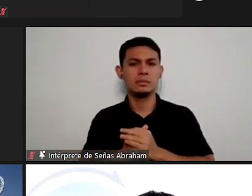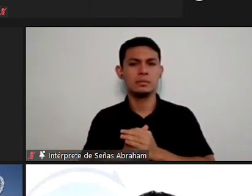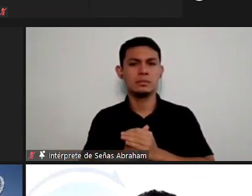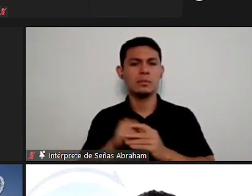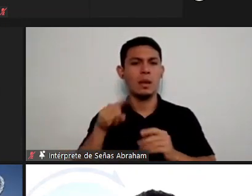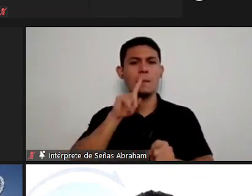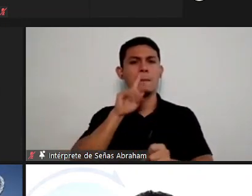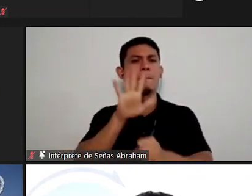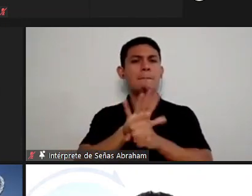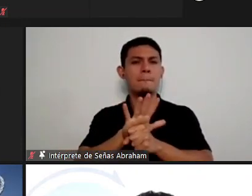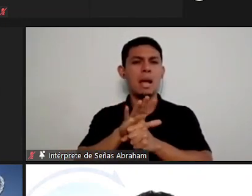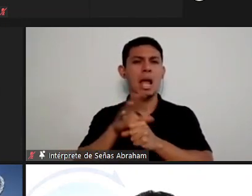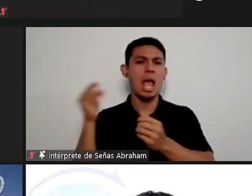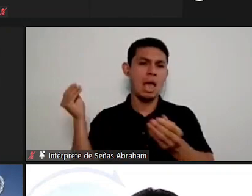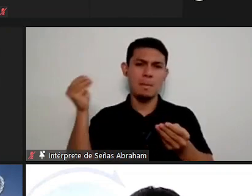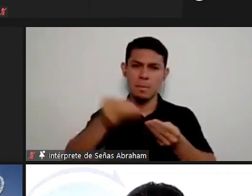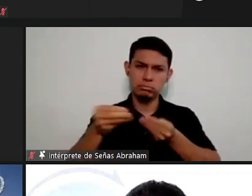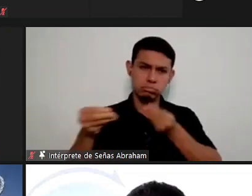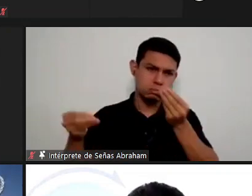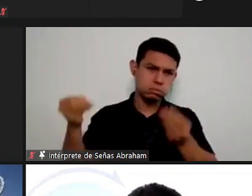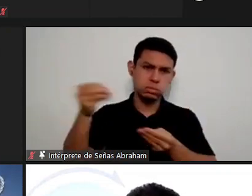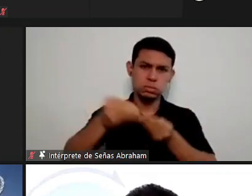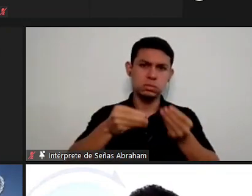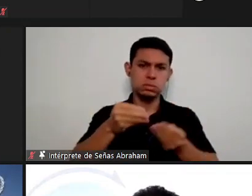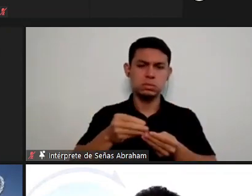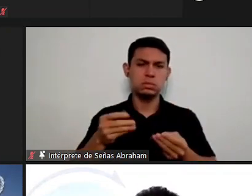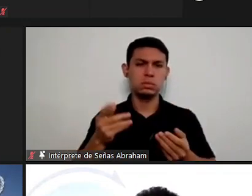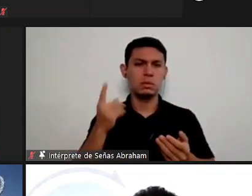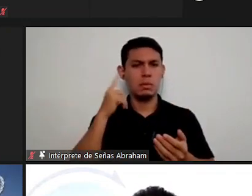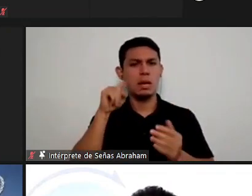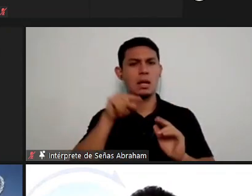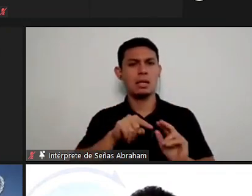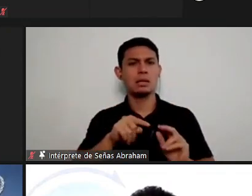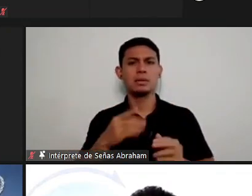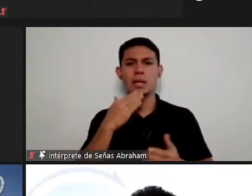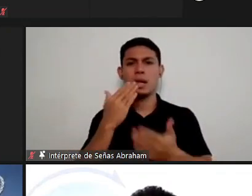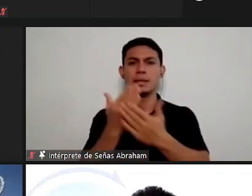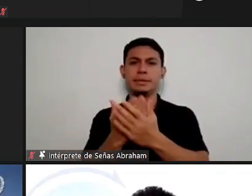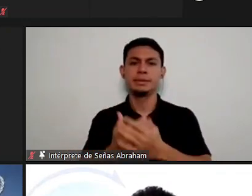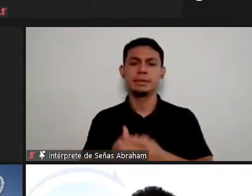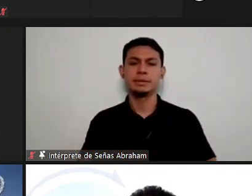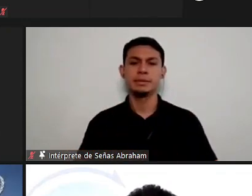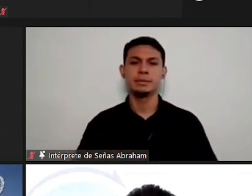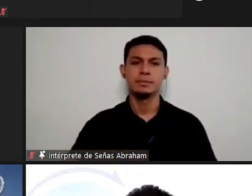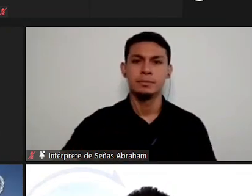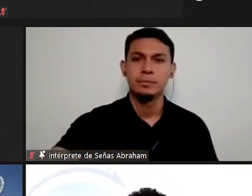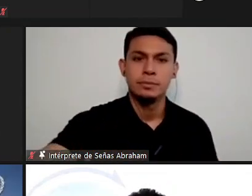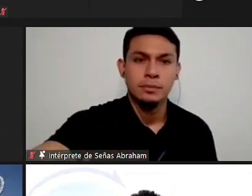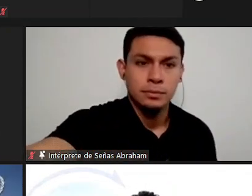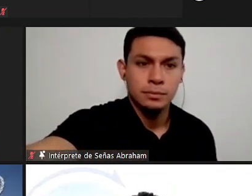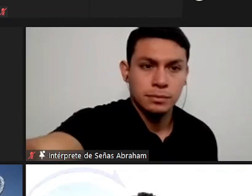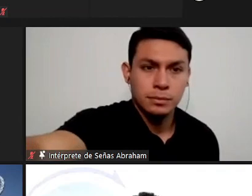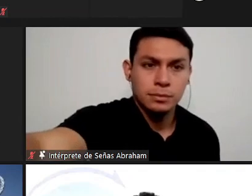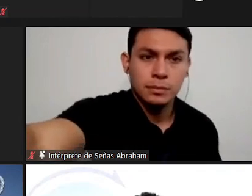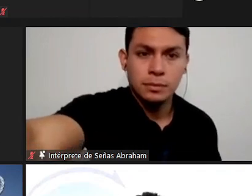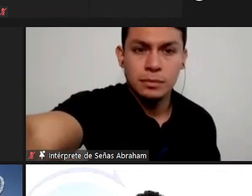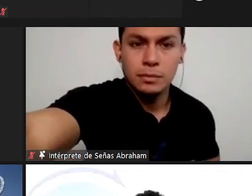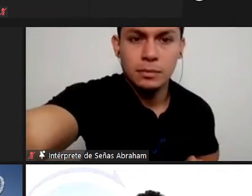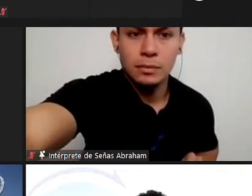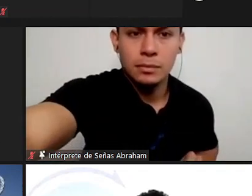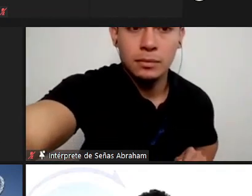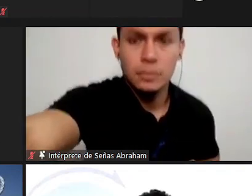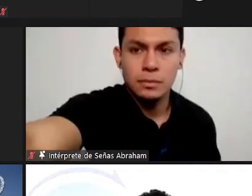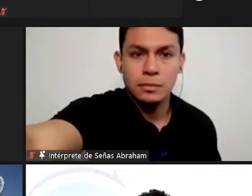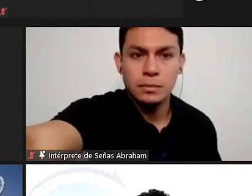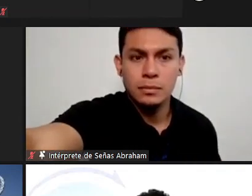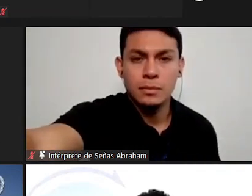and from now on you have the engagement of prohibition as one of the major pillars for your help thank you very much